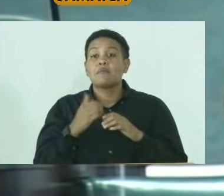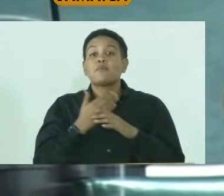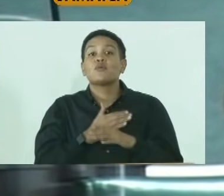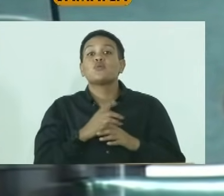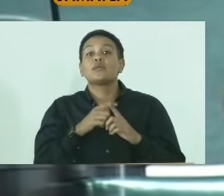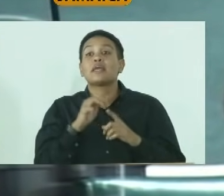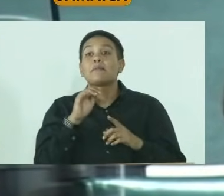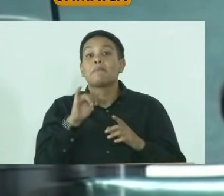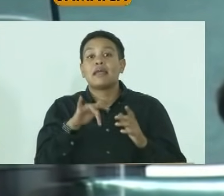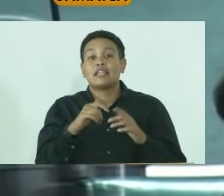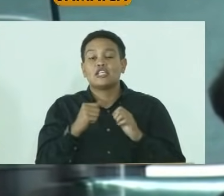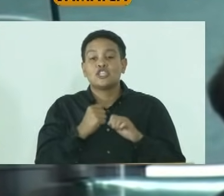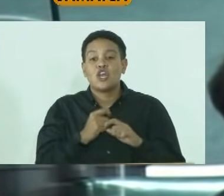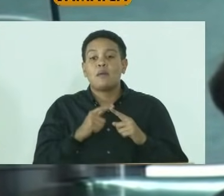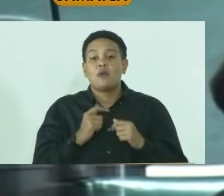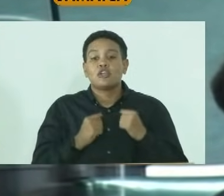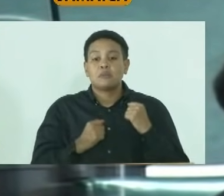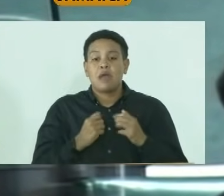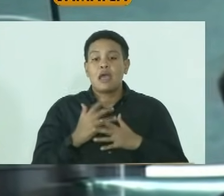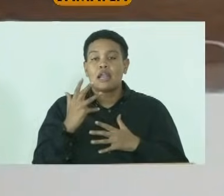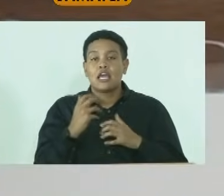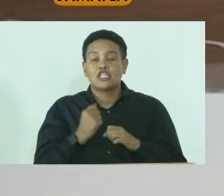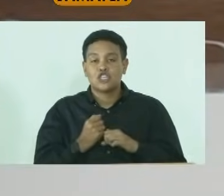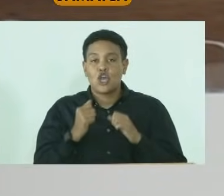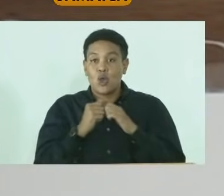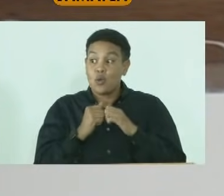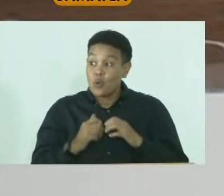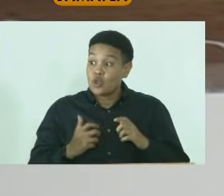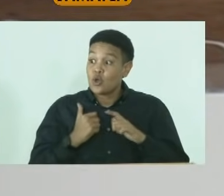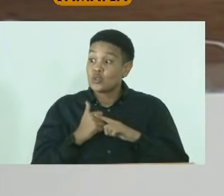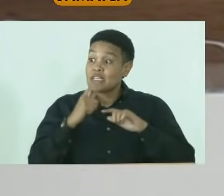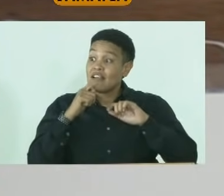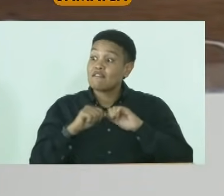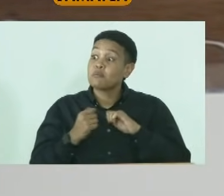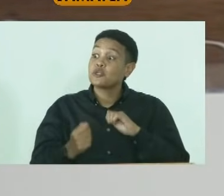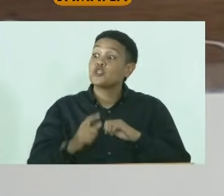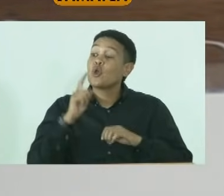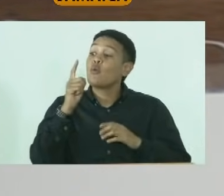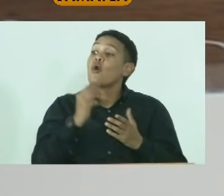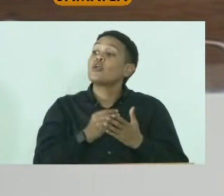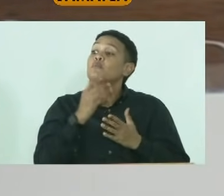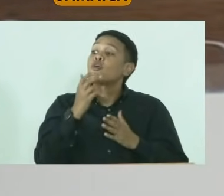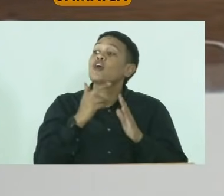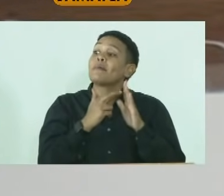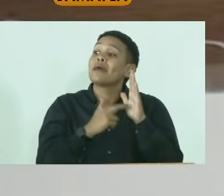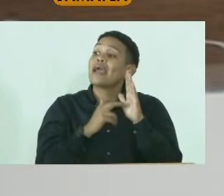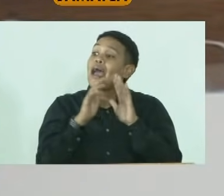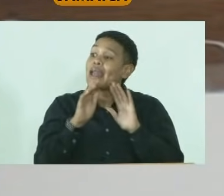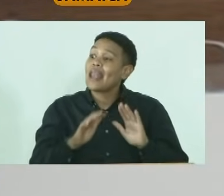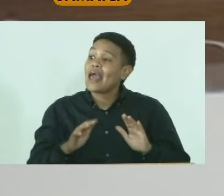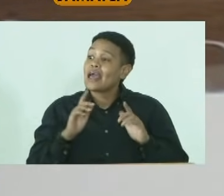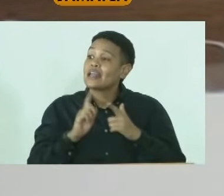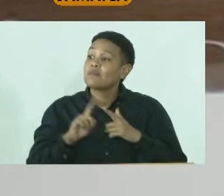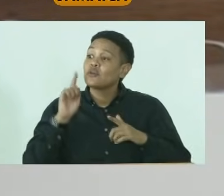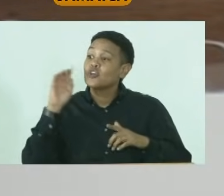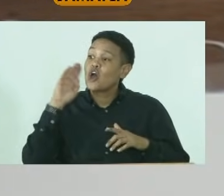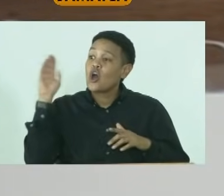May of this year and March of next year without breaching one procurement guideline. And